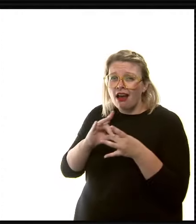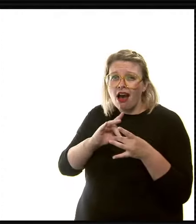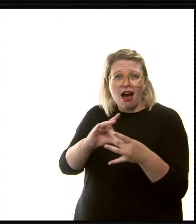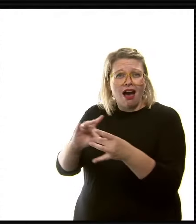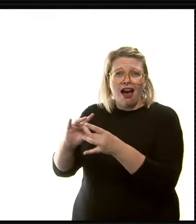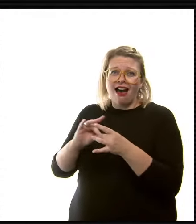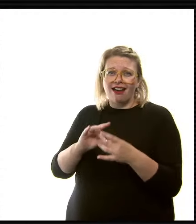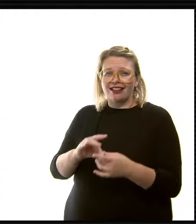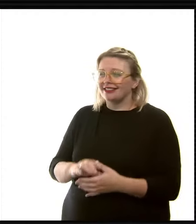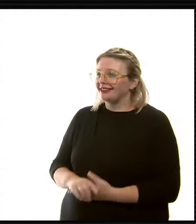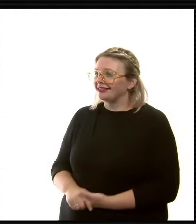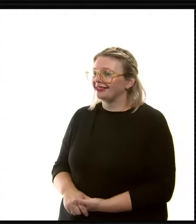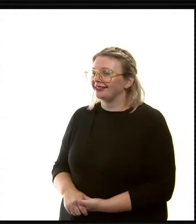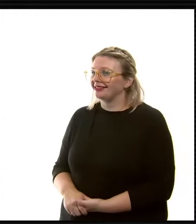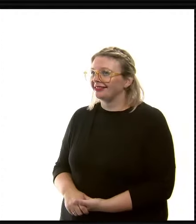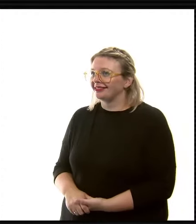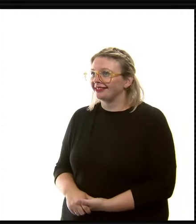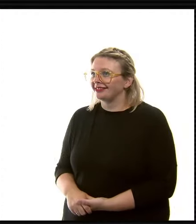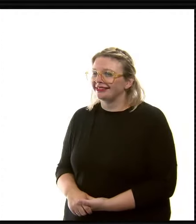together.